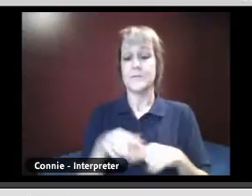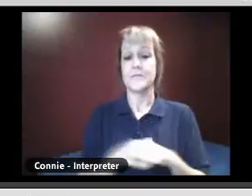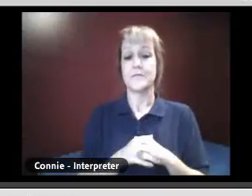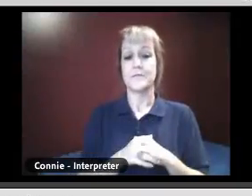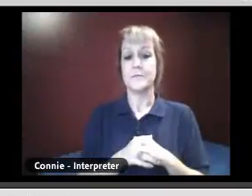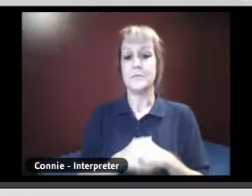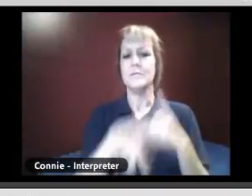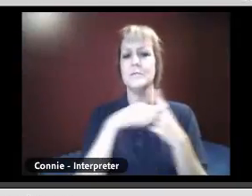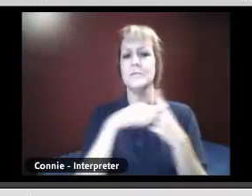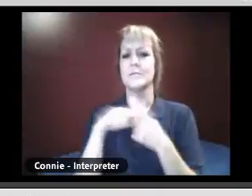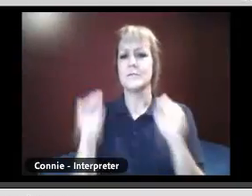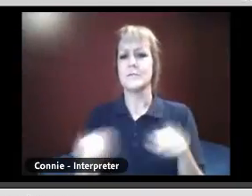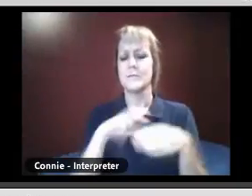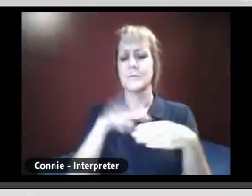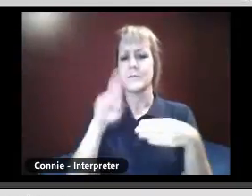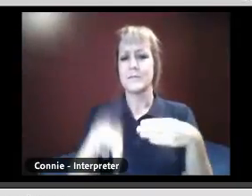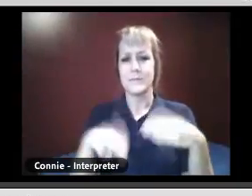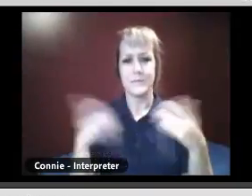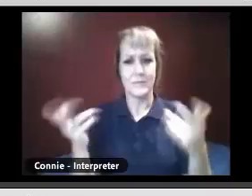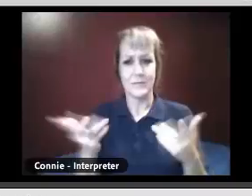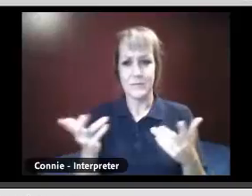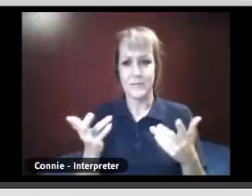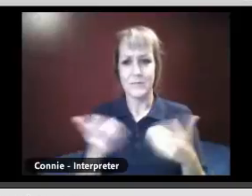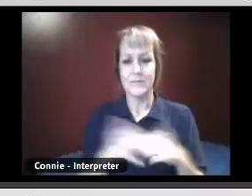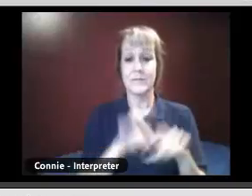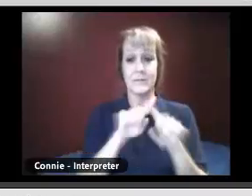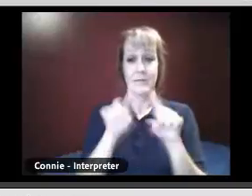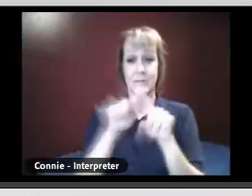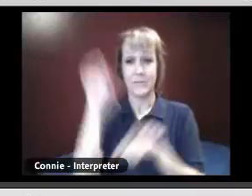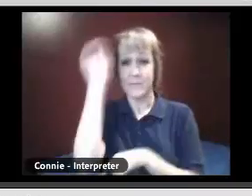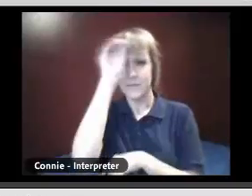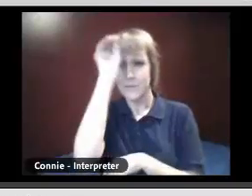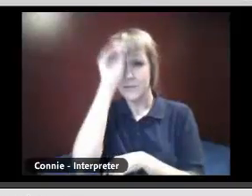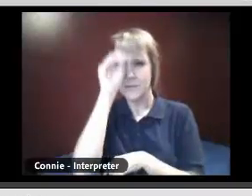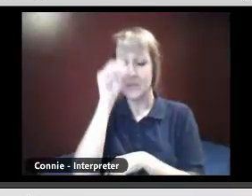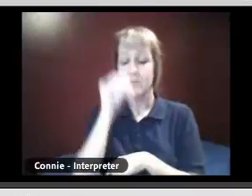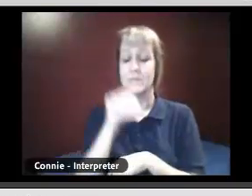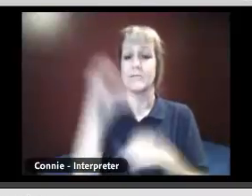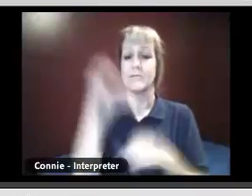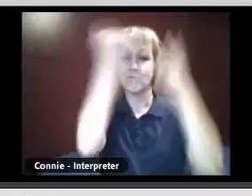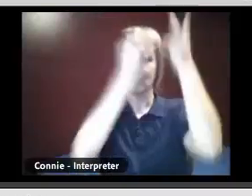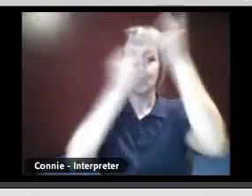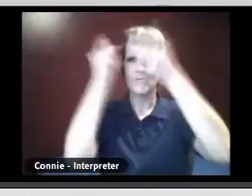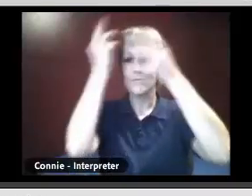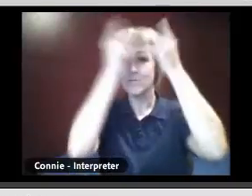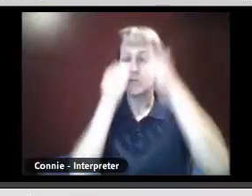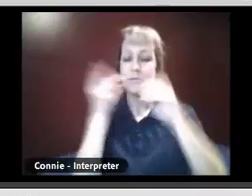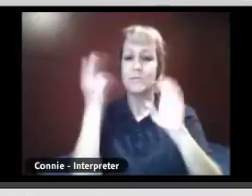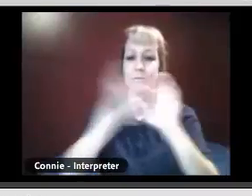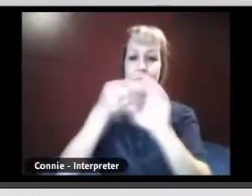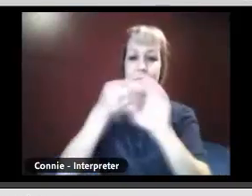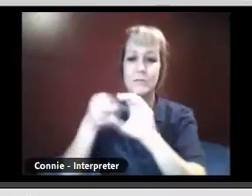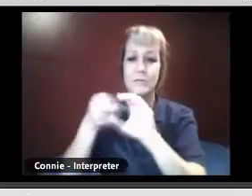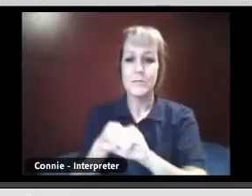that can come out of that. When there are differences and you let people brainstorm, we get some creativity, we get some innovation.